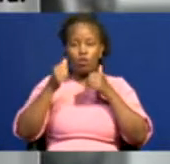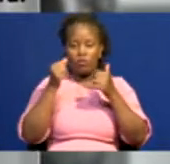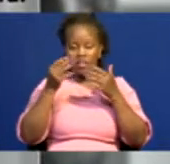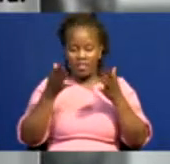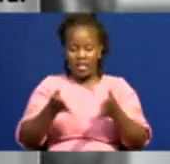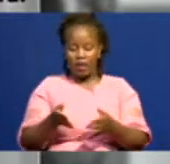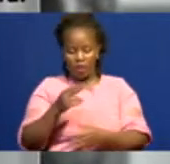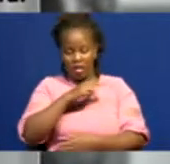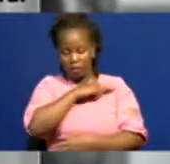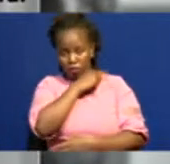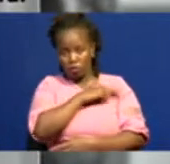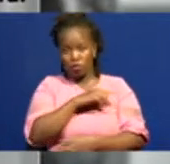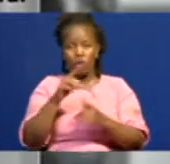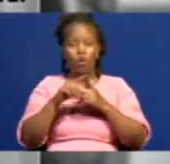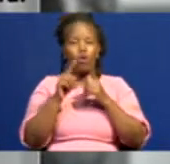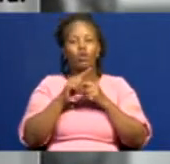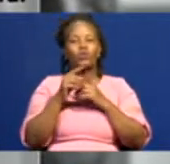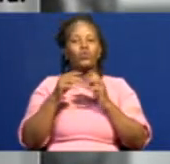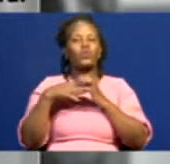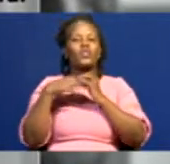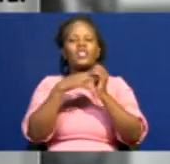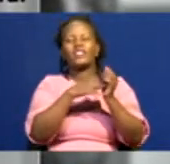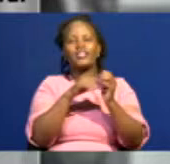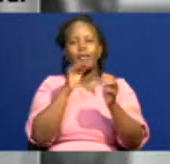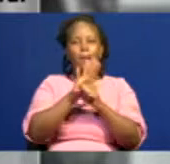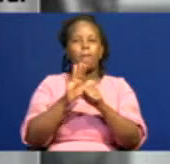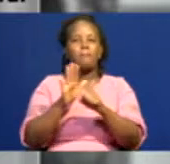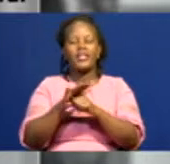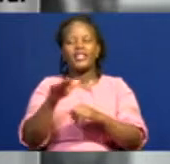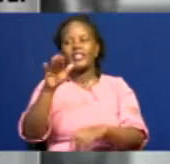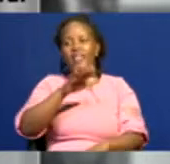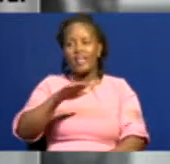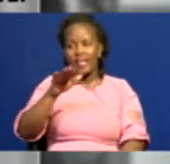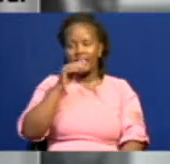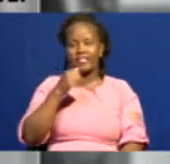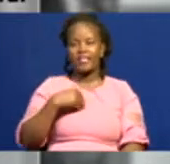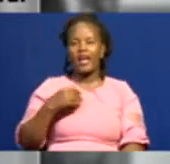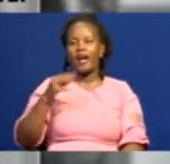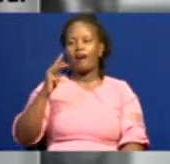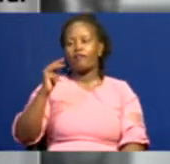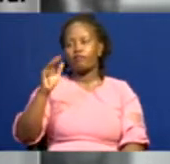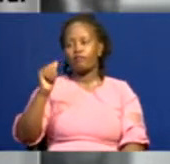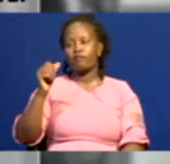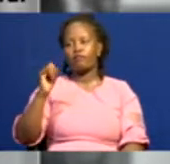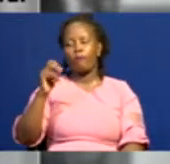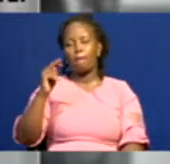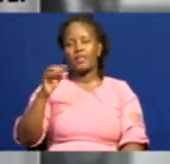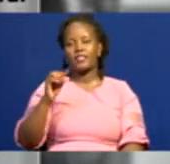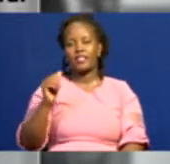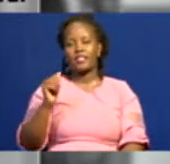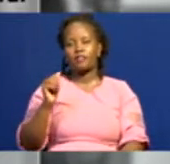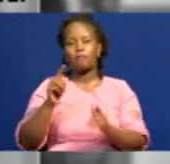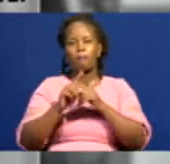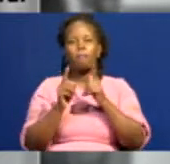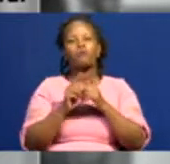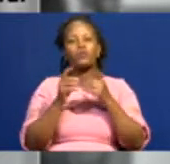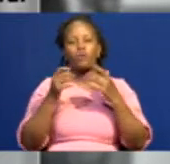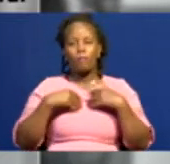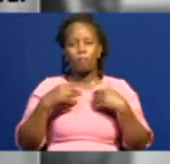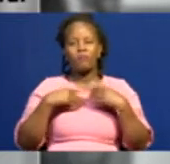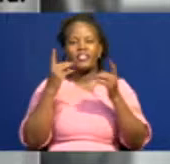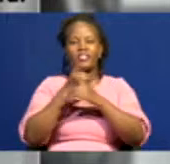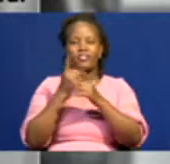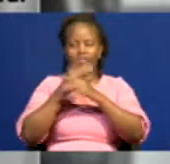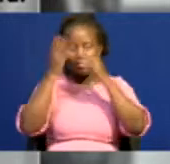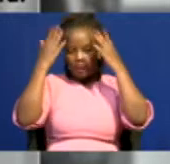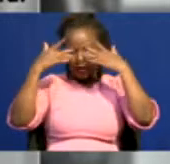and initiated dispensaries on Mfangano and Rusinga Islands. He also led a serious campaign to have his Suba sub-tribe